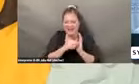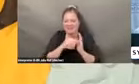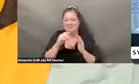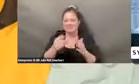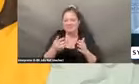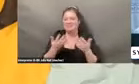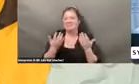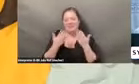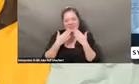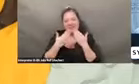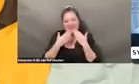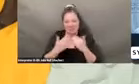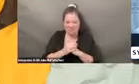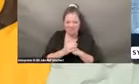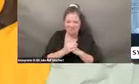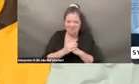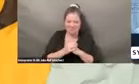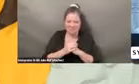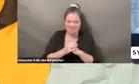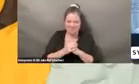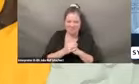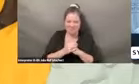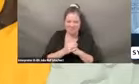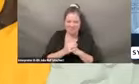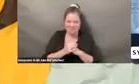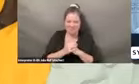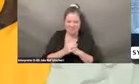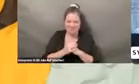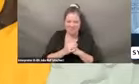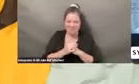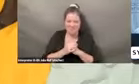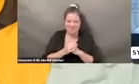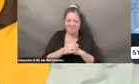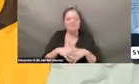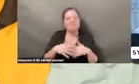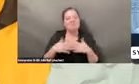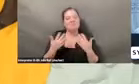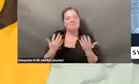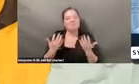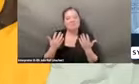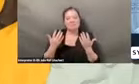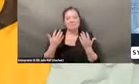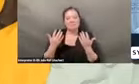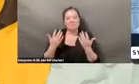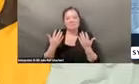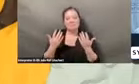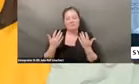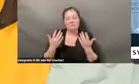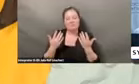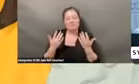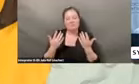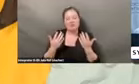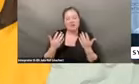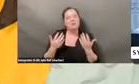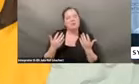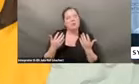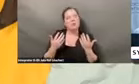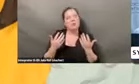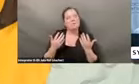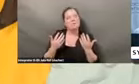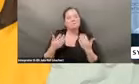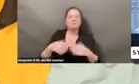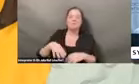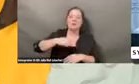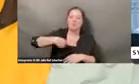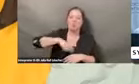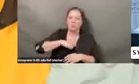So thank you for that. And I think also what we have found, not only when we kind of encountered or discussed